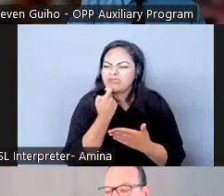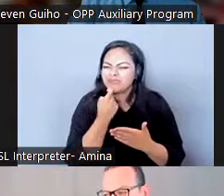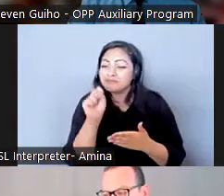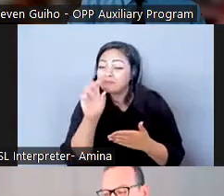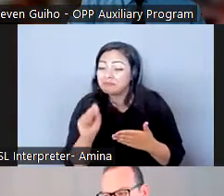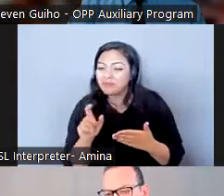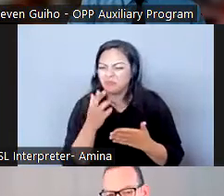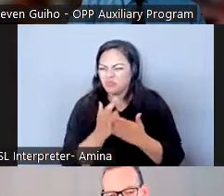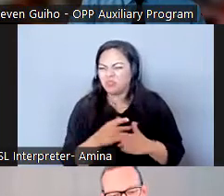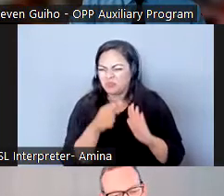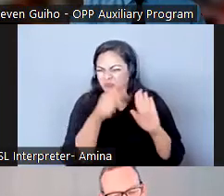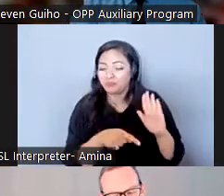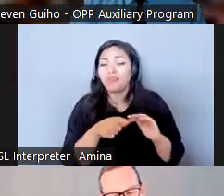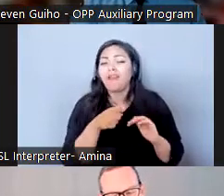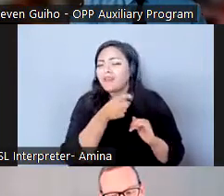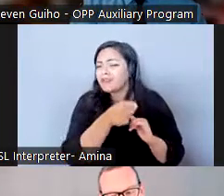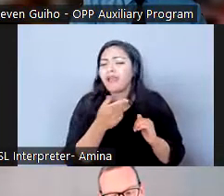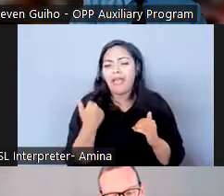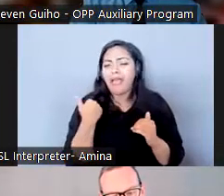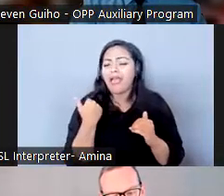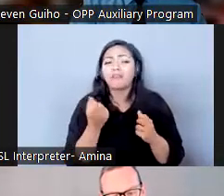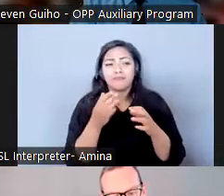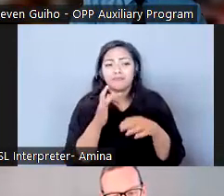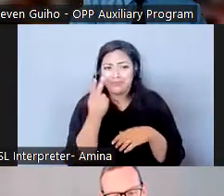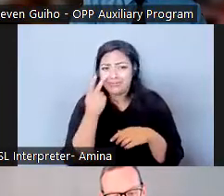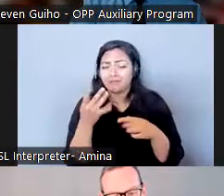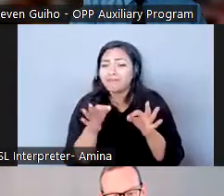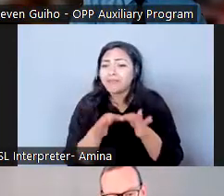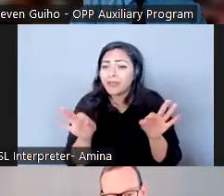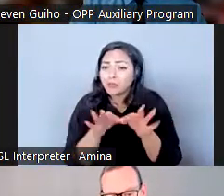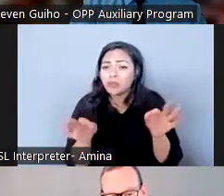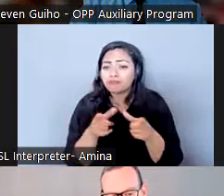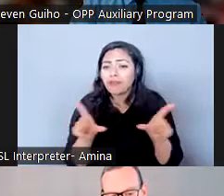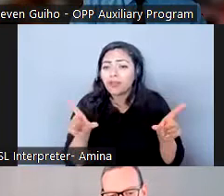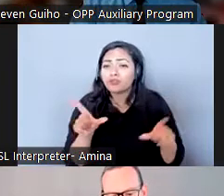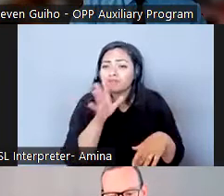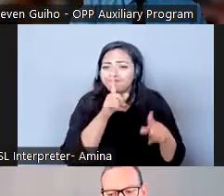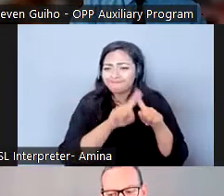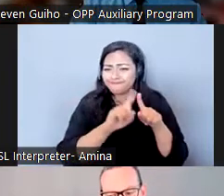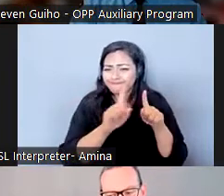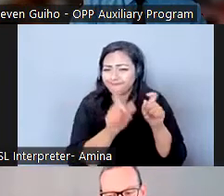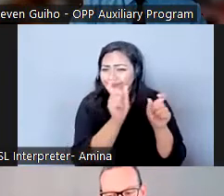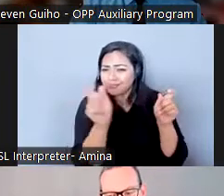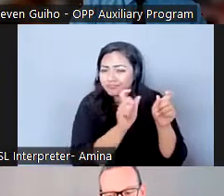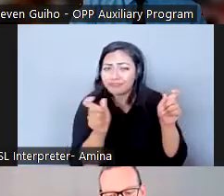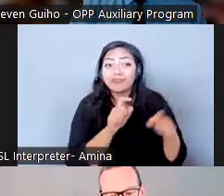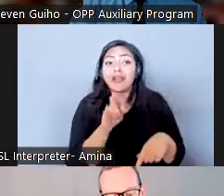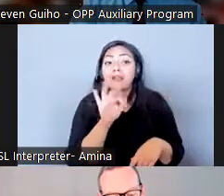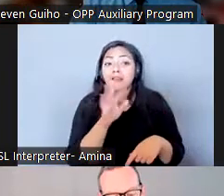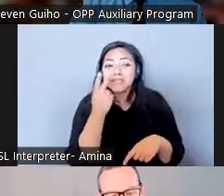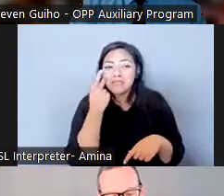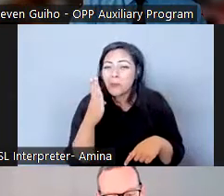And they are available in multiple languages. If you notice here, if you just click on the different languages, it will